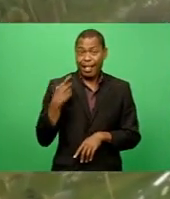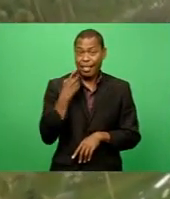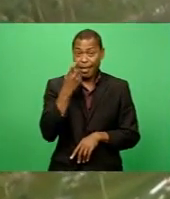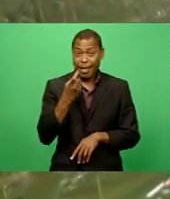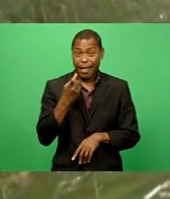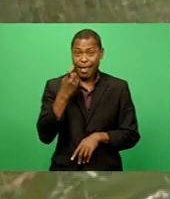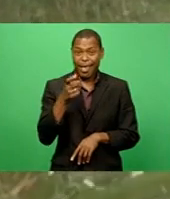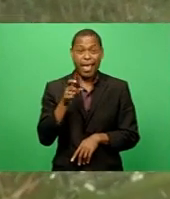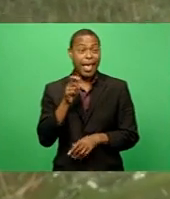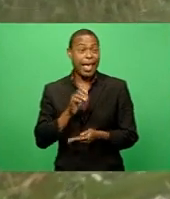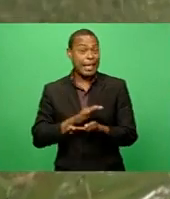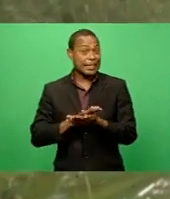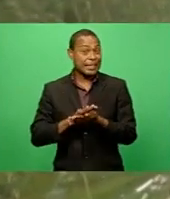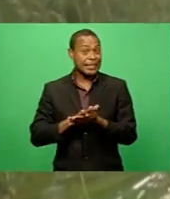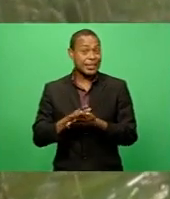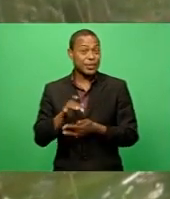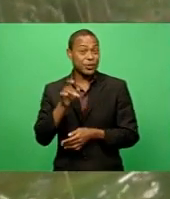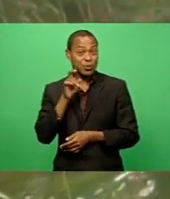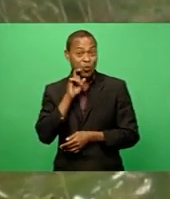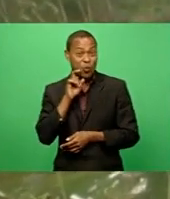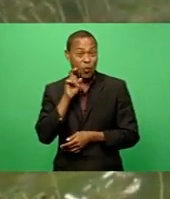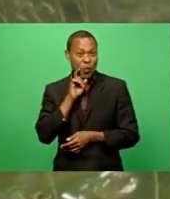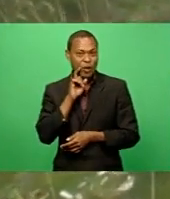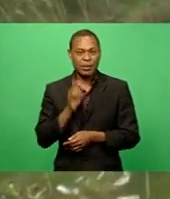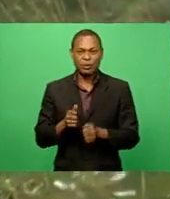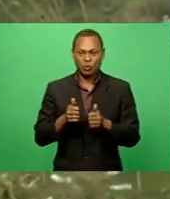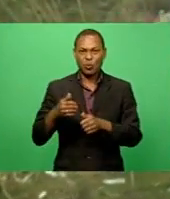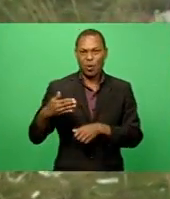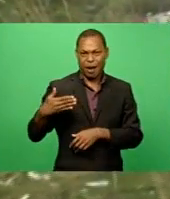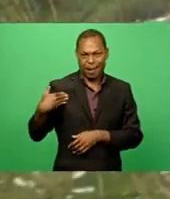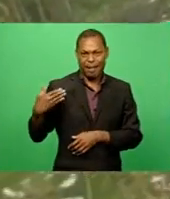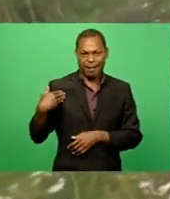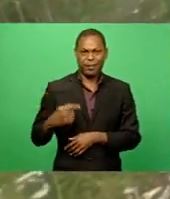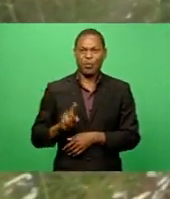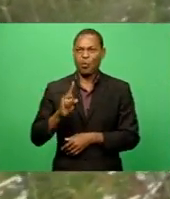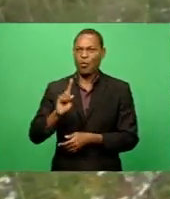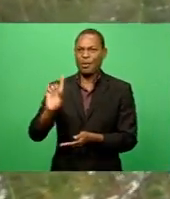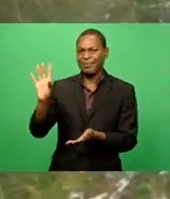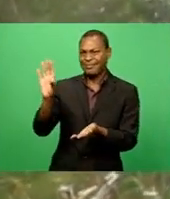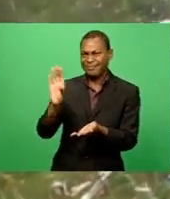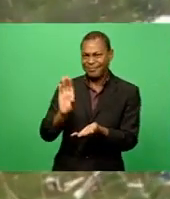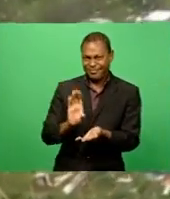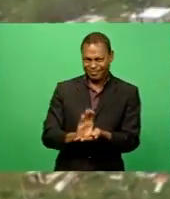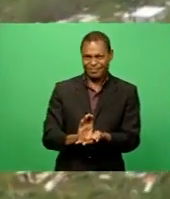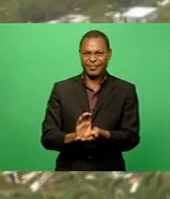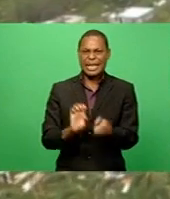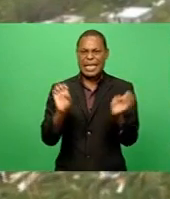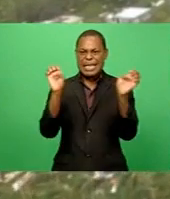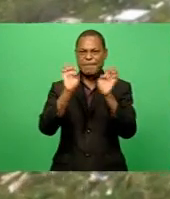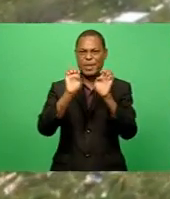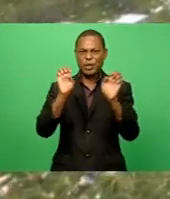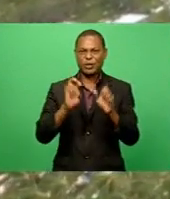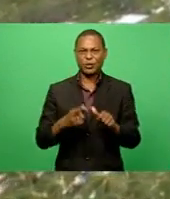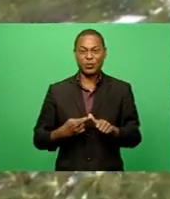safe sanitation and good hygiene. The funding is part of the EU's acute large emergency response tool.